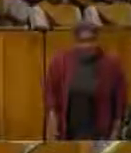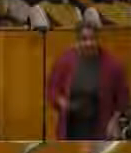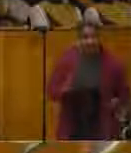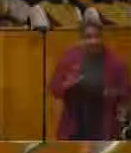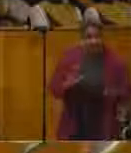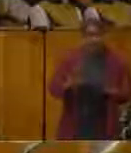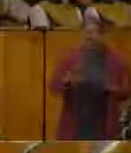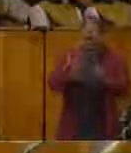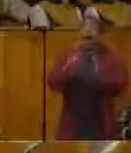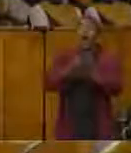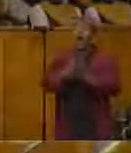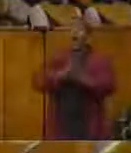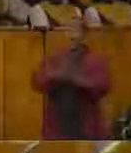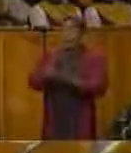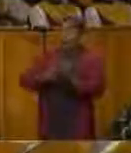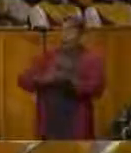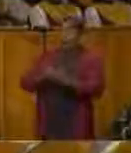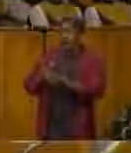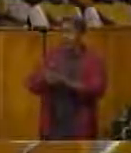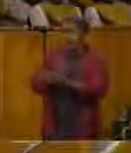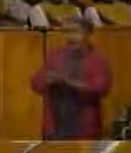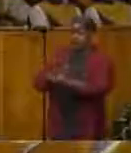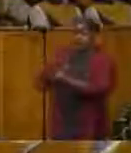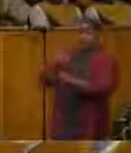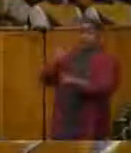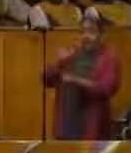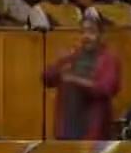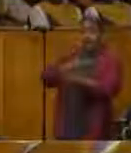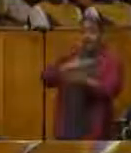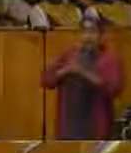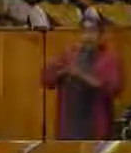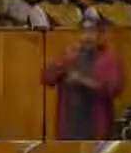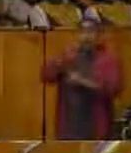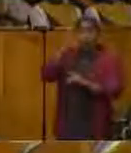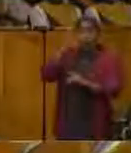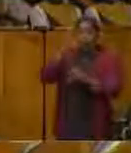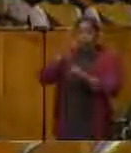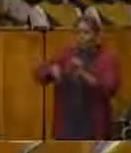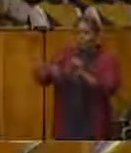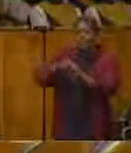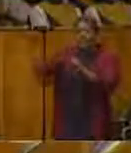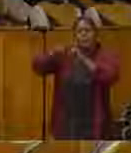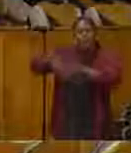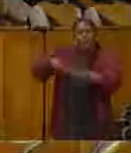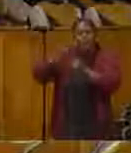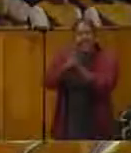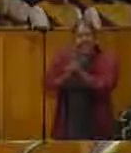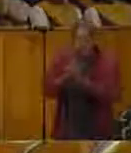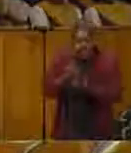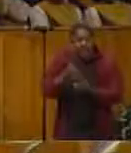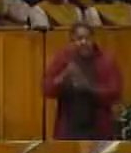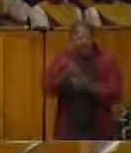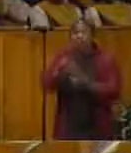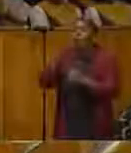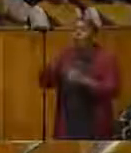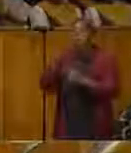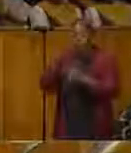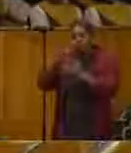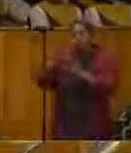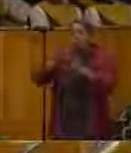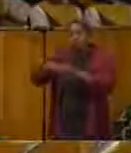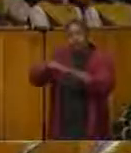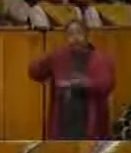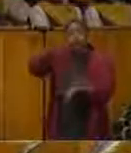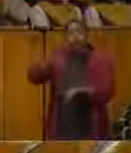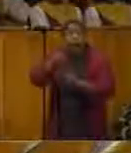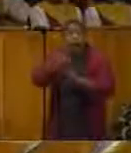And so I'm cutting my hand off so that my people will know you can't count on anything other than God. And whenever